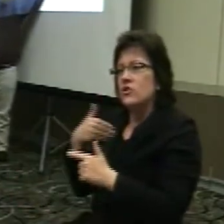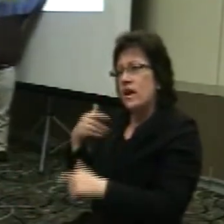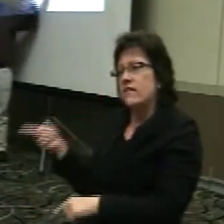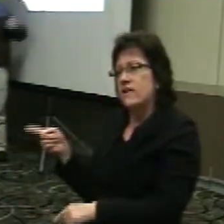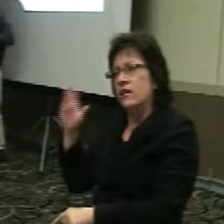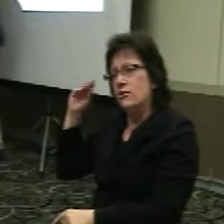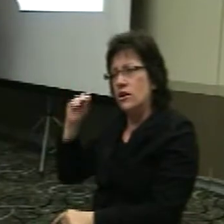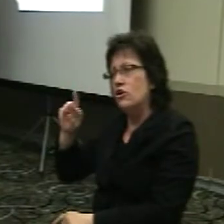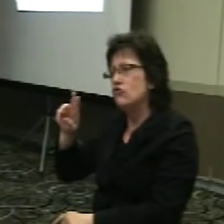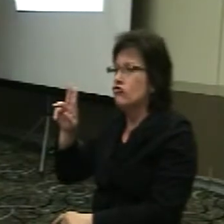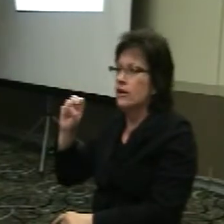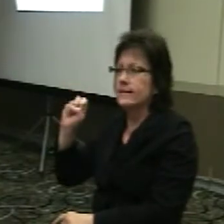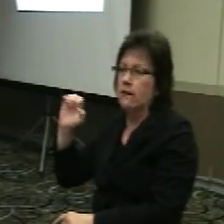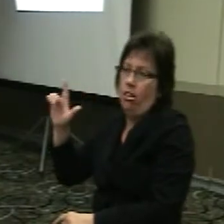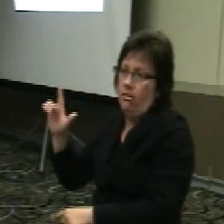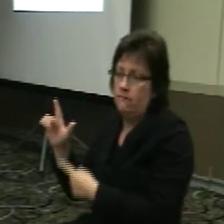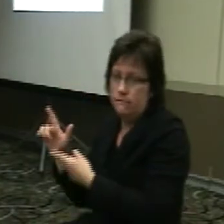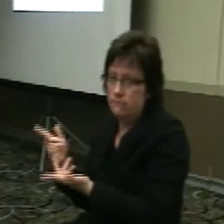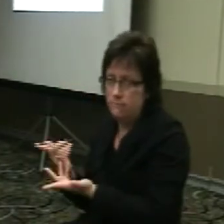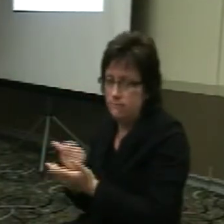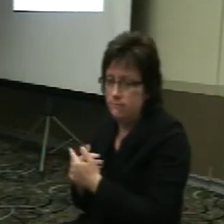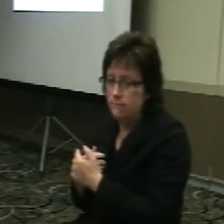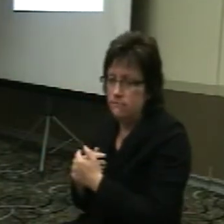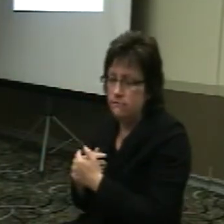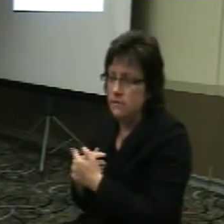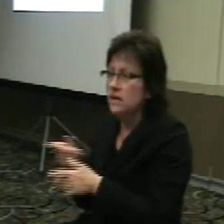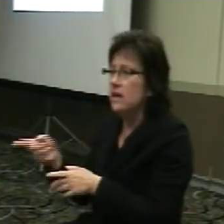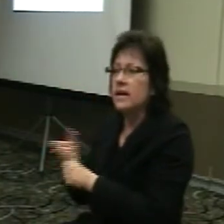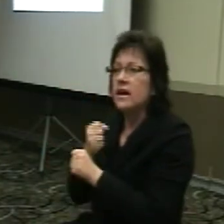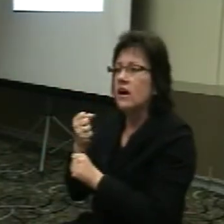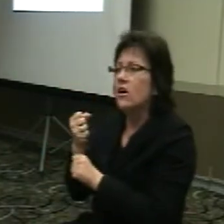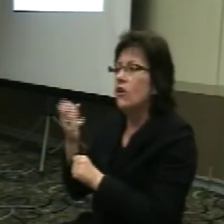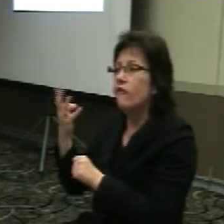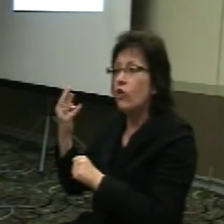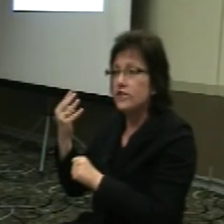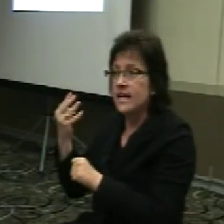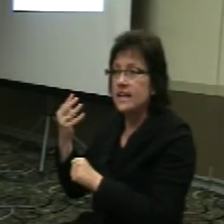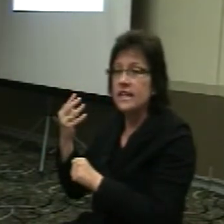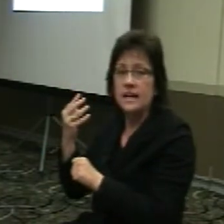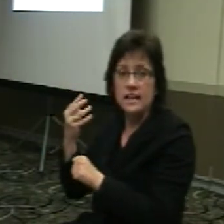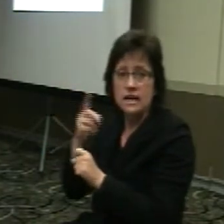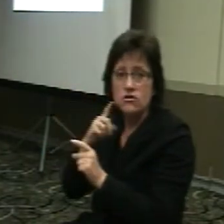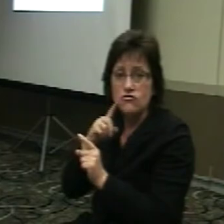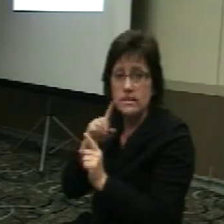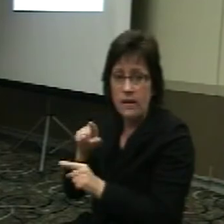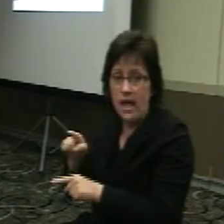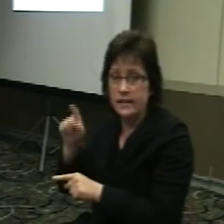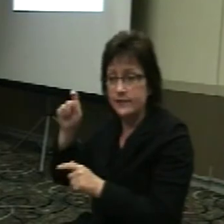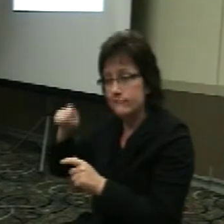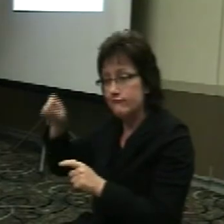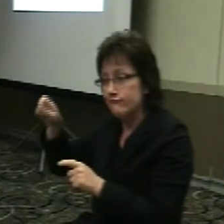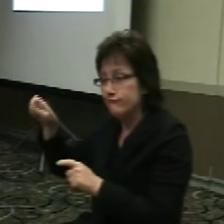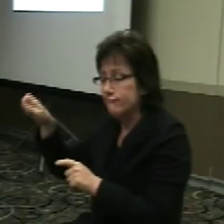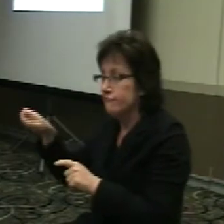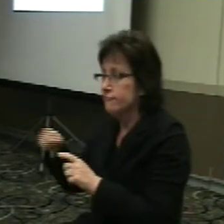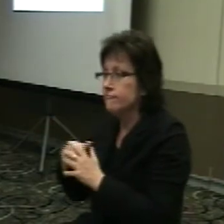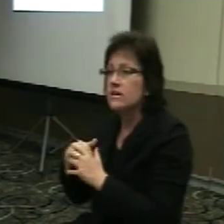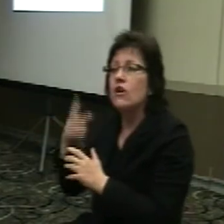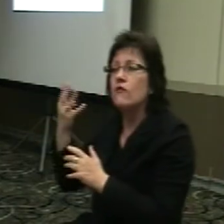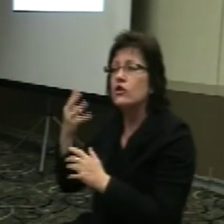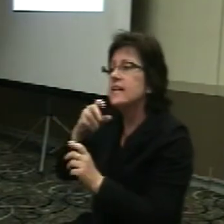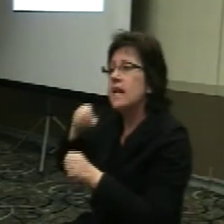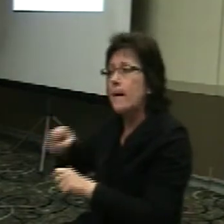Russell. All right? Russell got 14 opportunities to respond. Okay? 14 opportunities